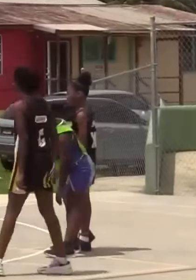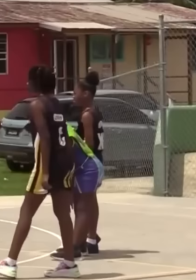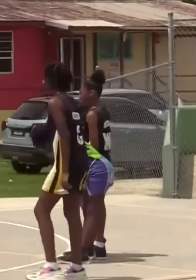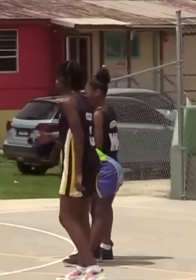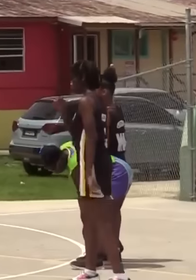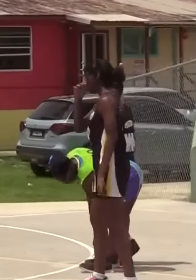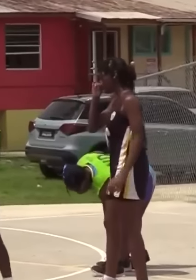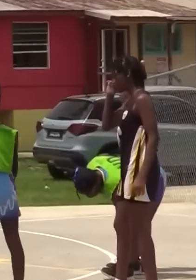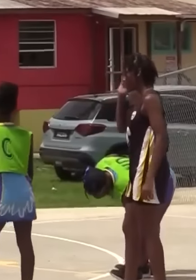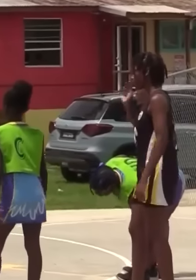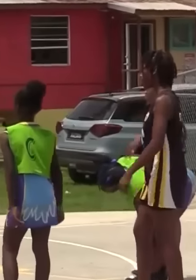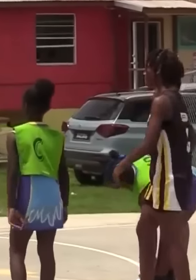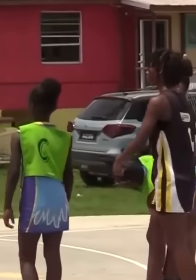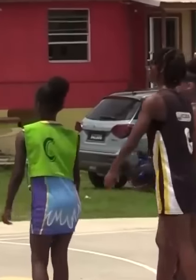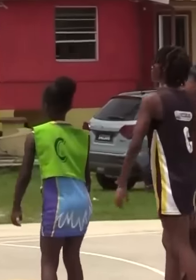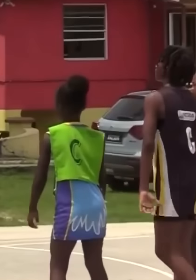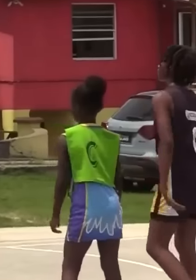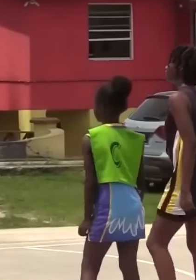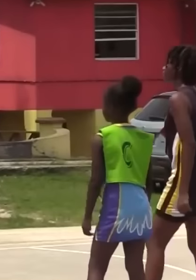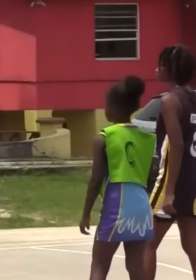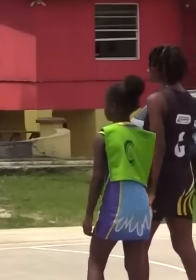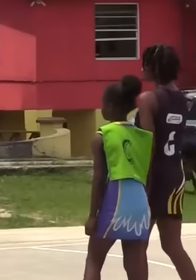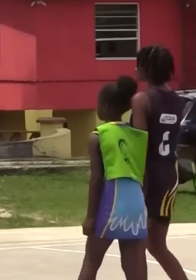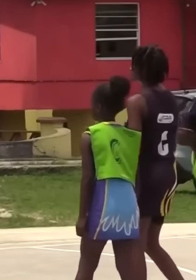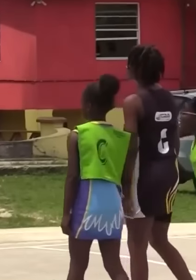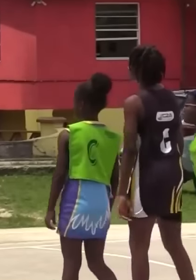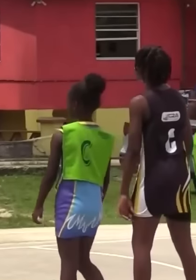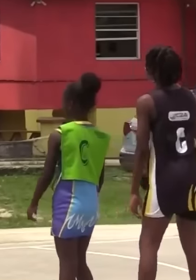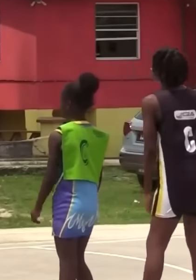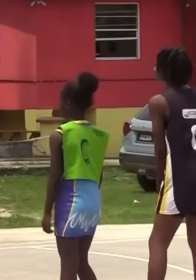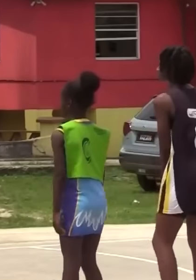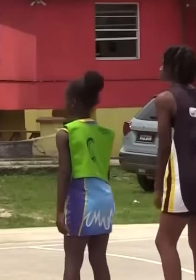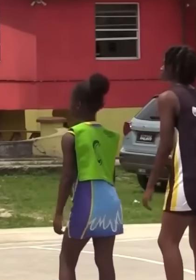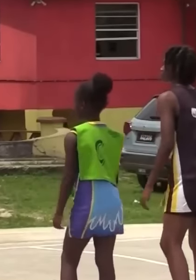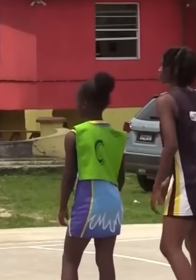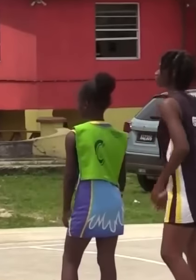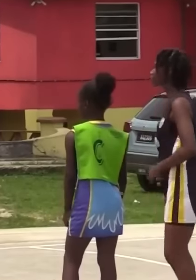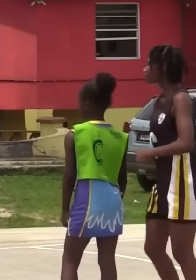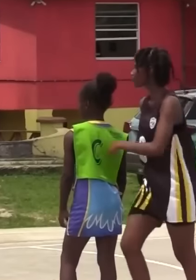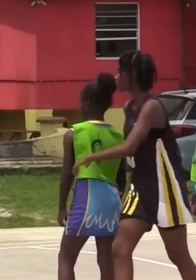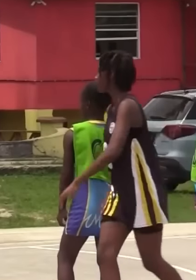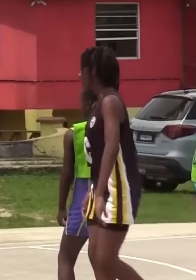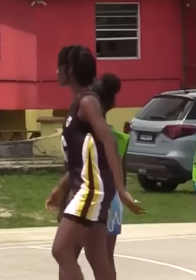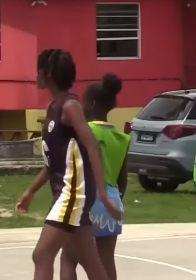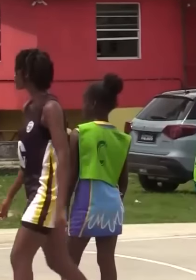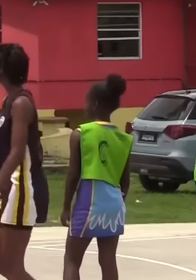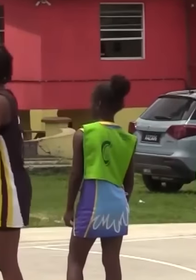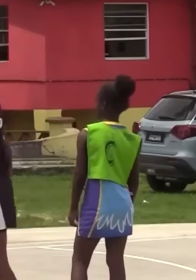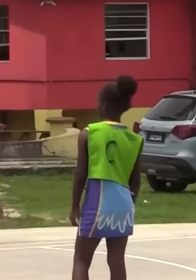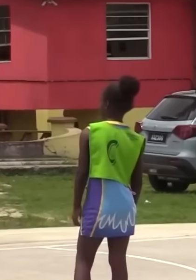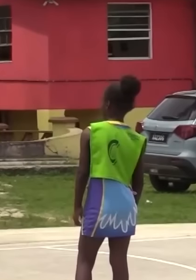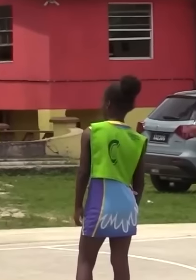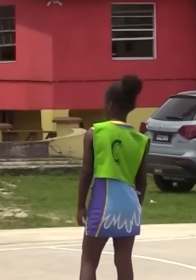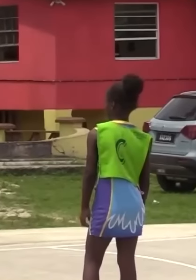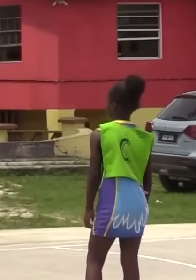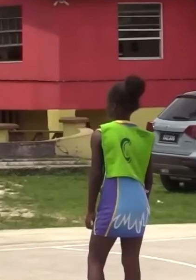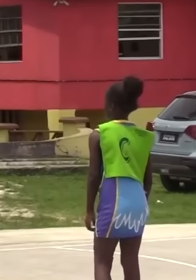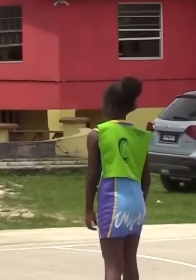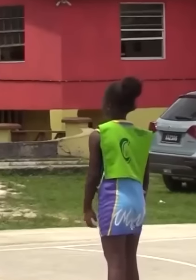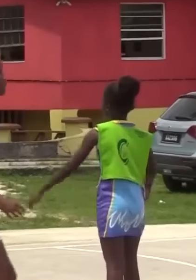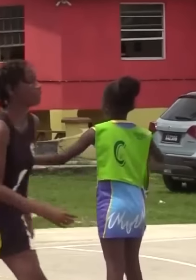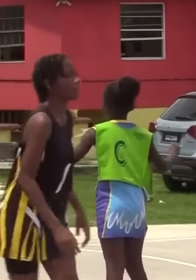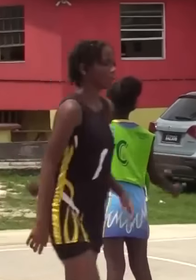low-scoring encounter, and it only took one goal from Joshonna Hinkson to seal the deal. St. Jude's 1-0 winners